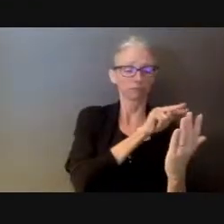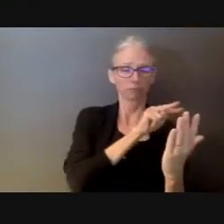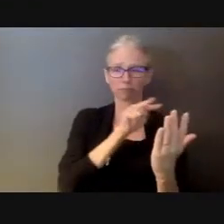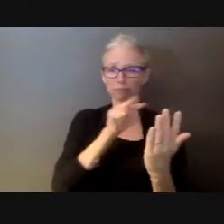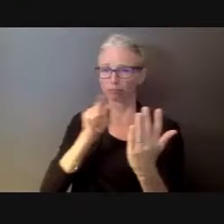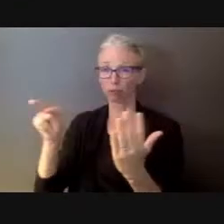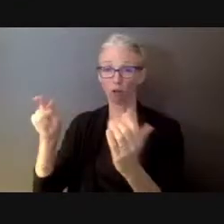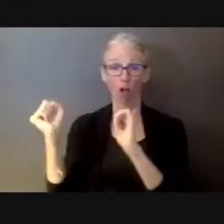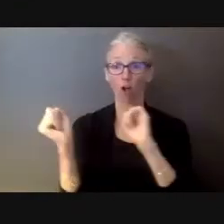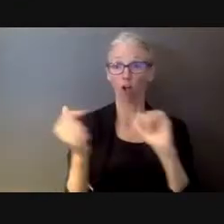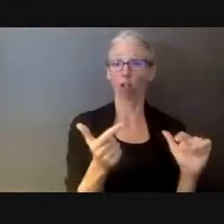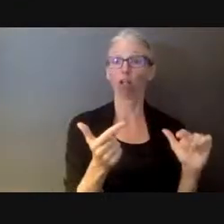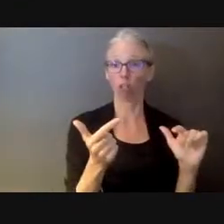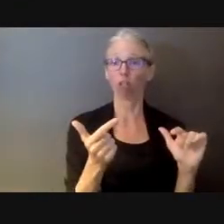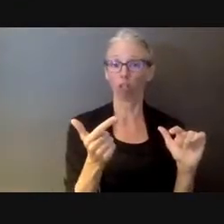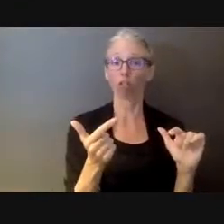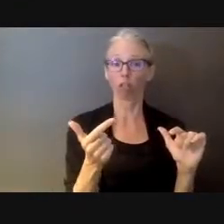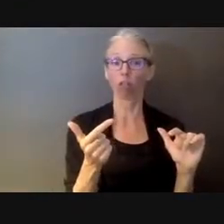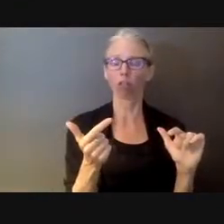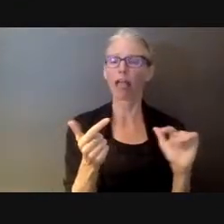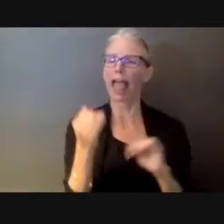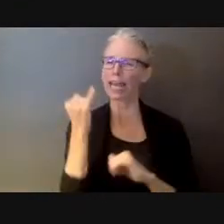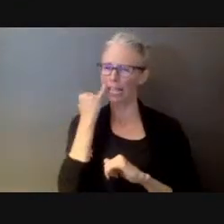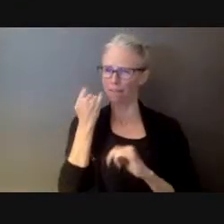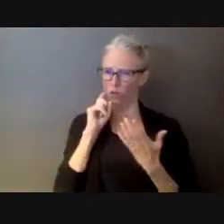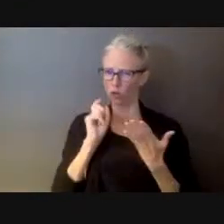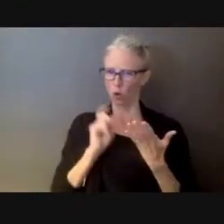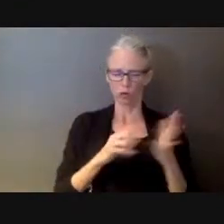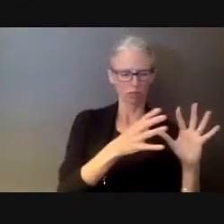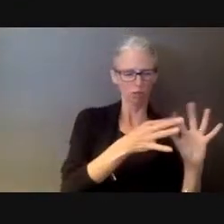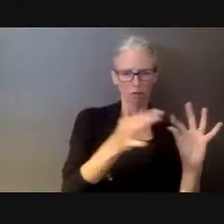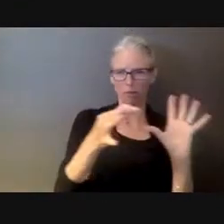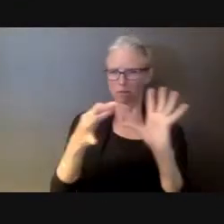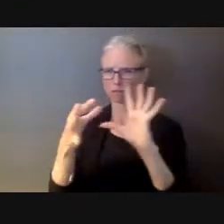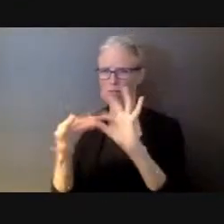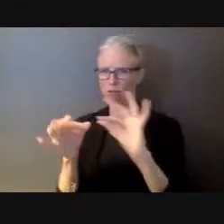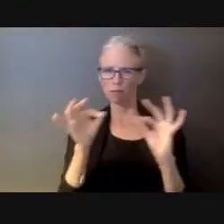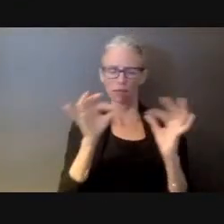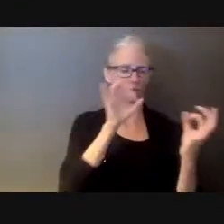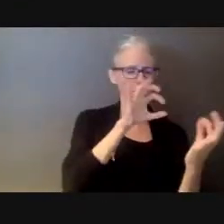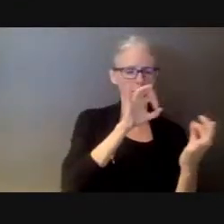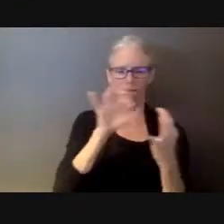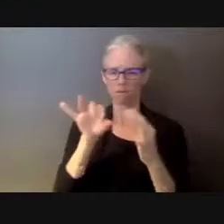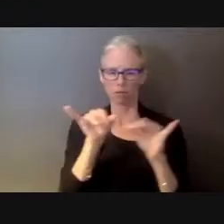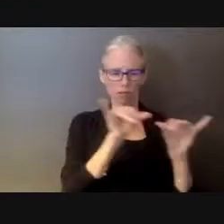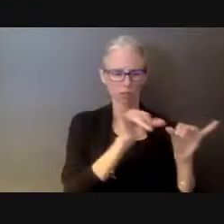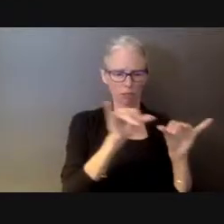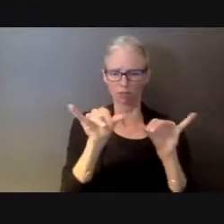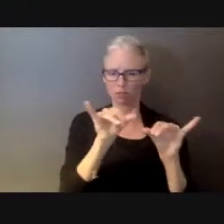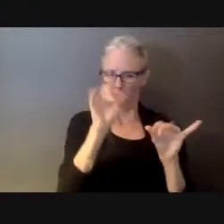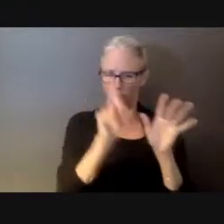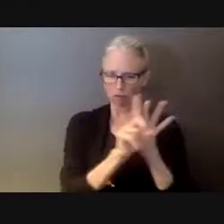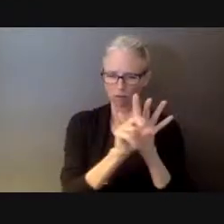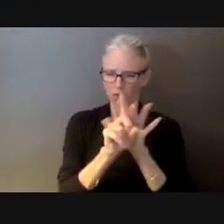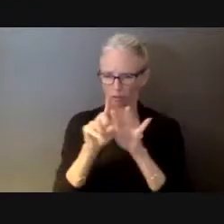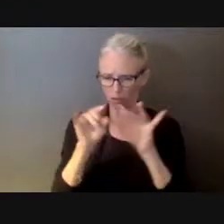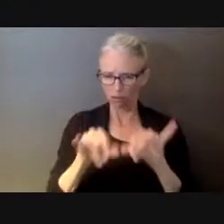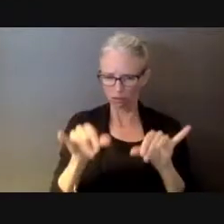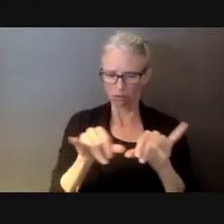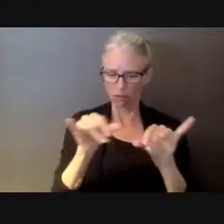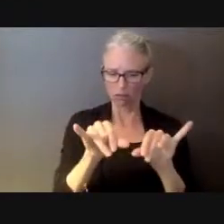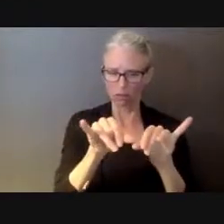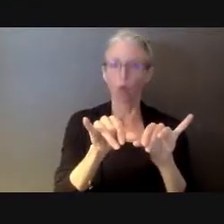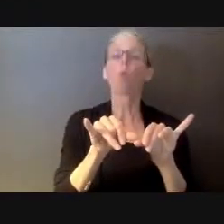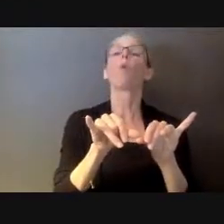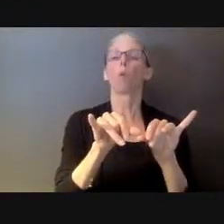as a community make similar types of comments, if there are things that come up over and over, I think it would be hard for the technical committee